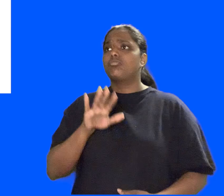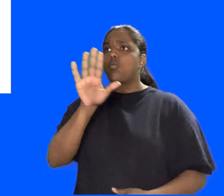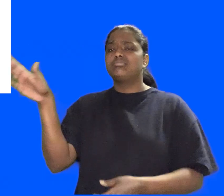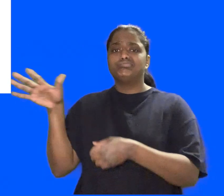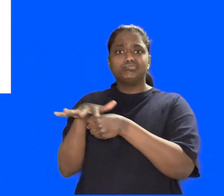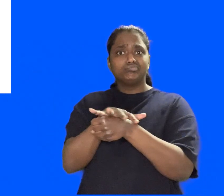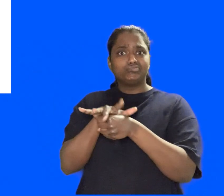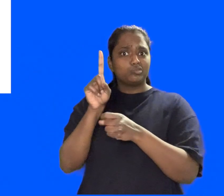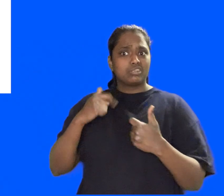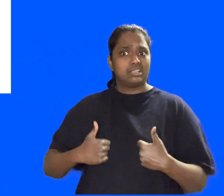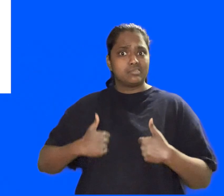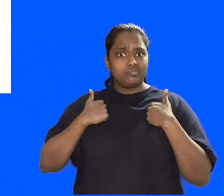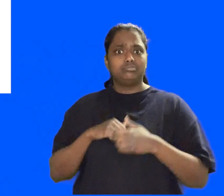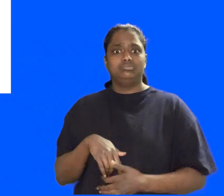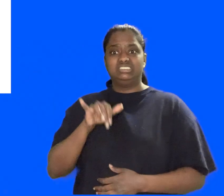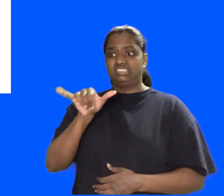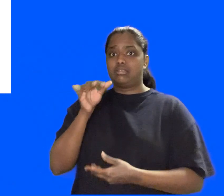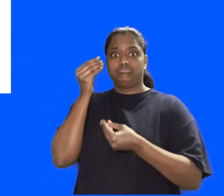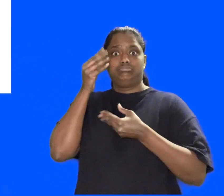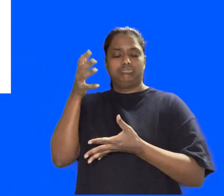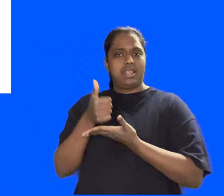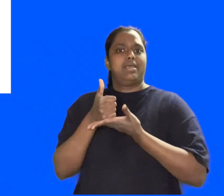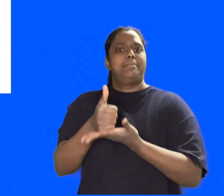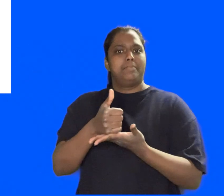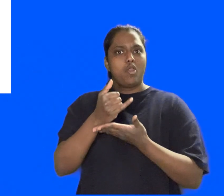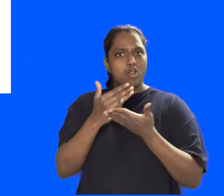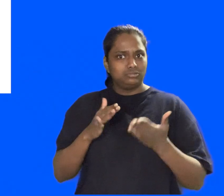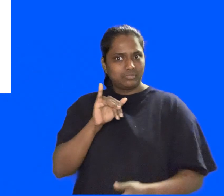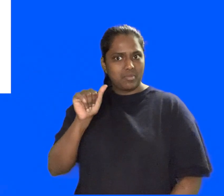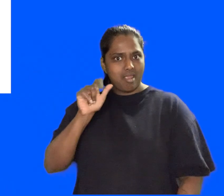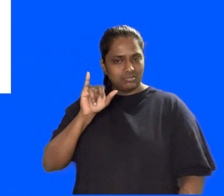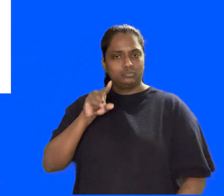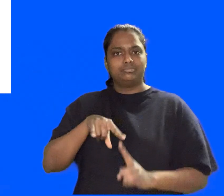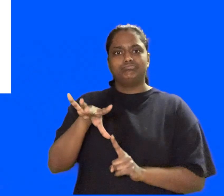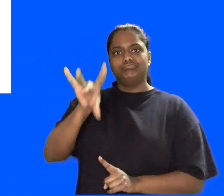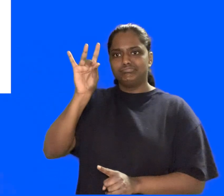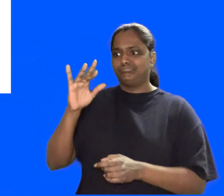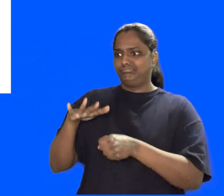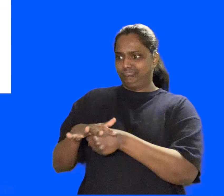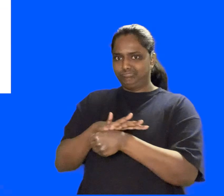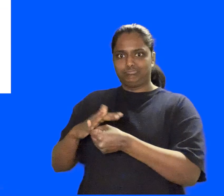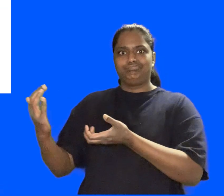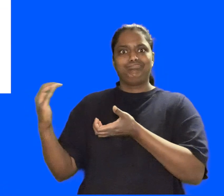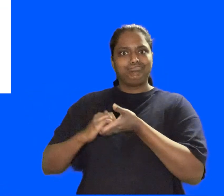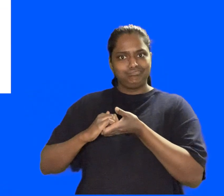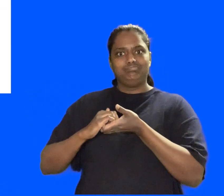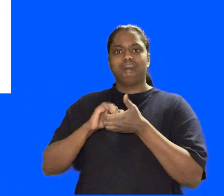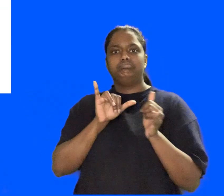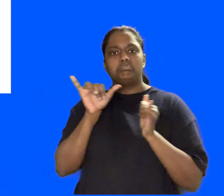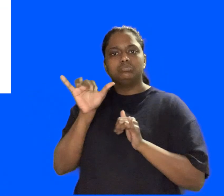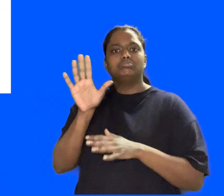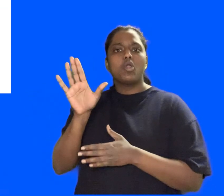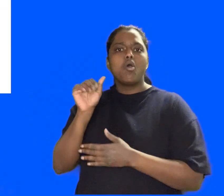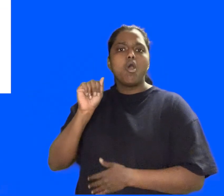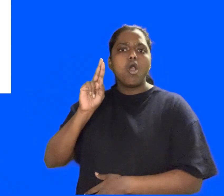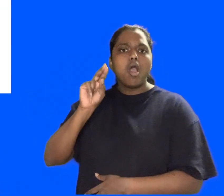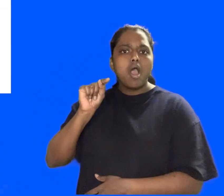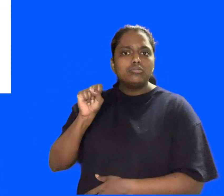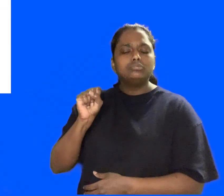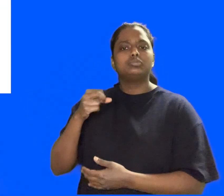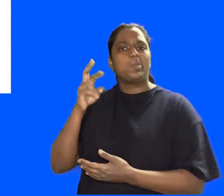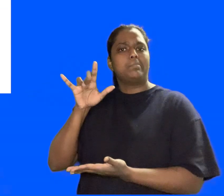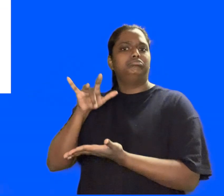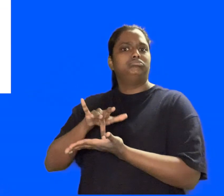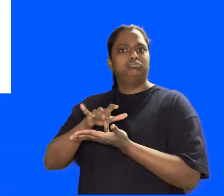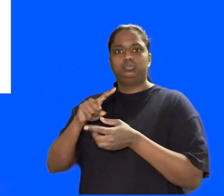phase of the as is experience map, such as she was looking for other artists' goals, their work positions, and their